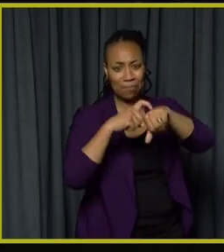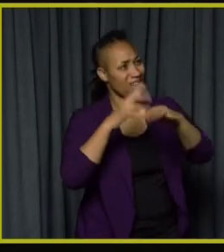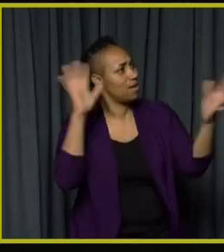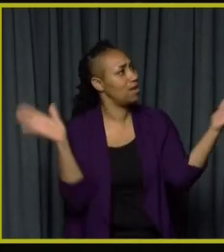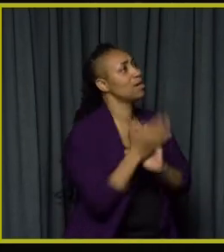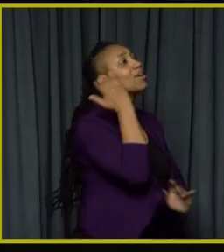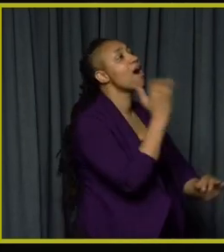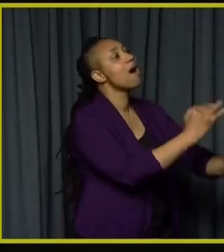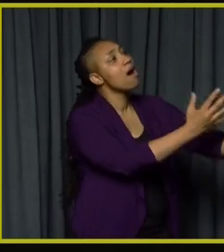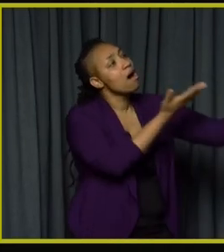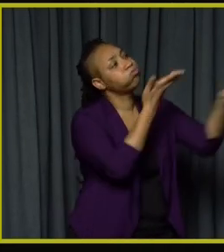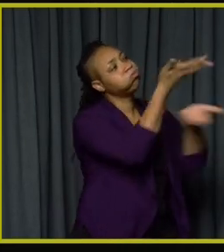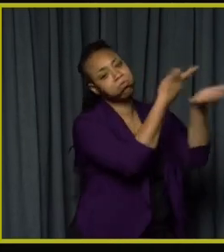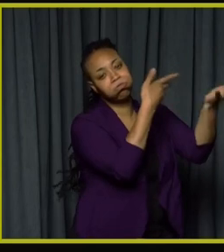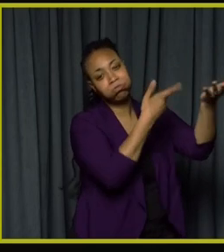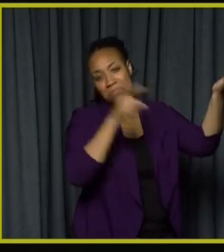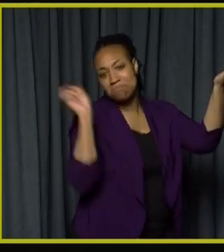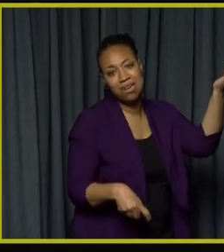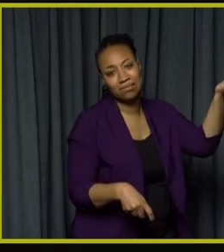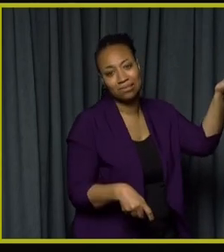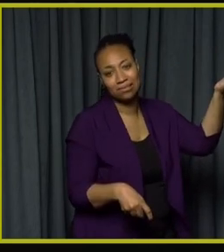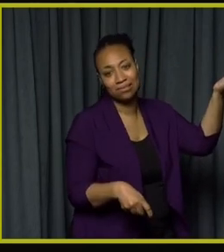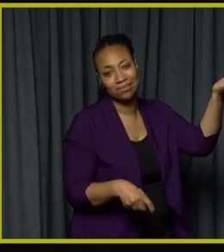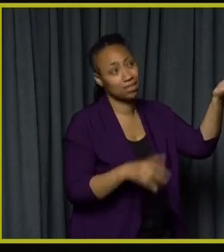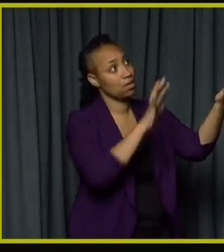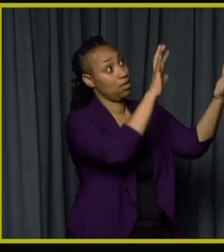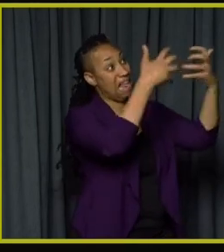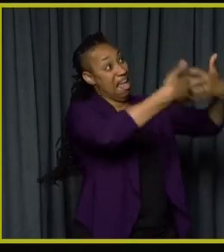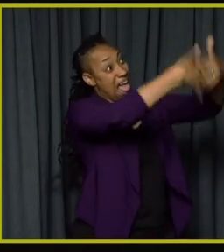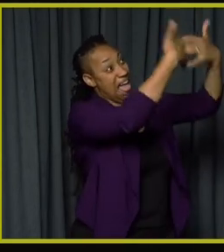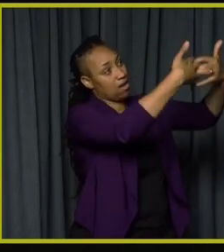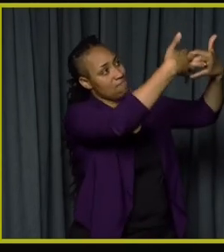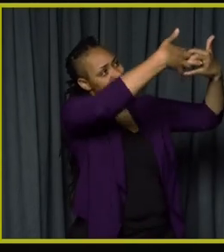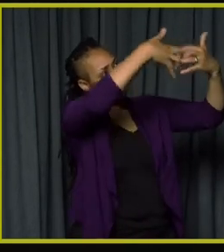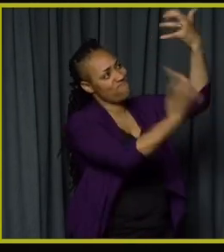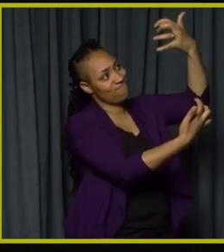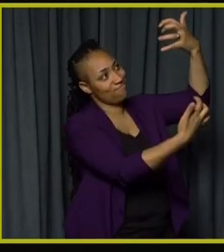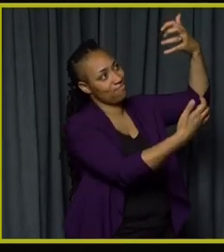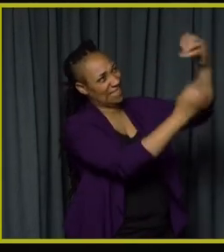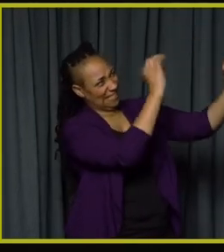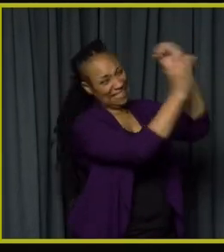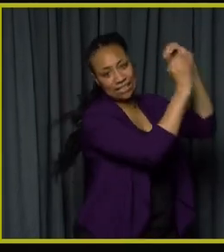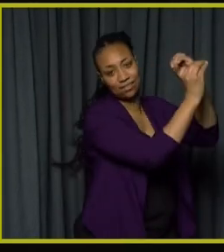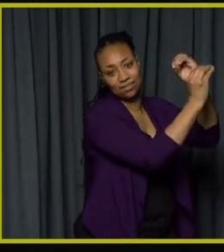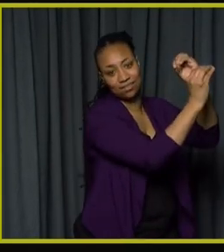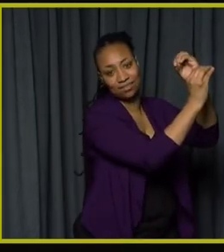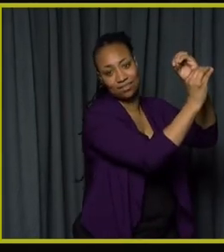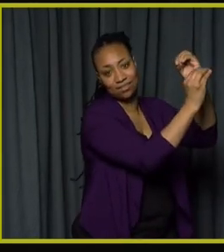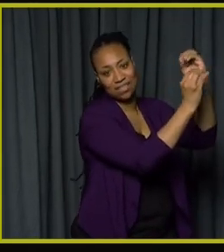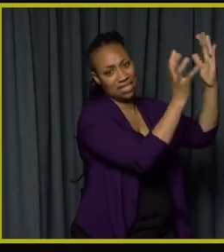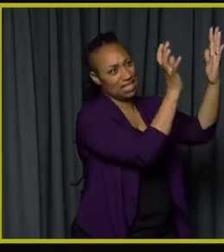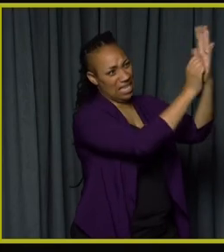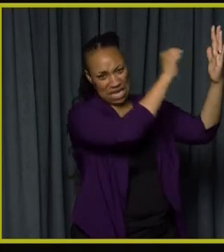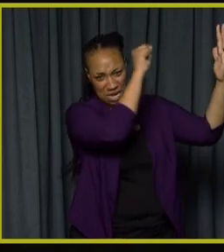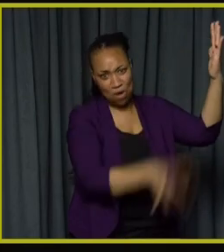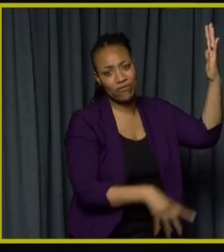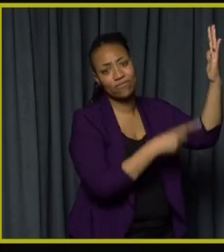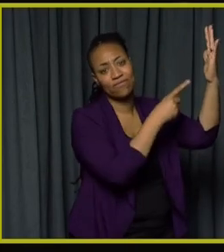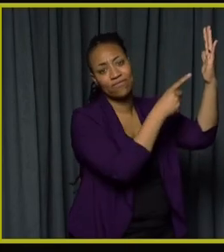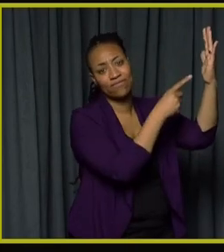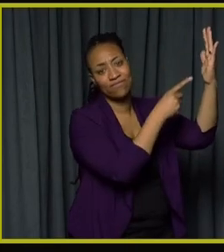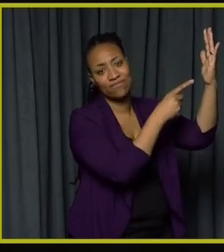to institute a new government. It's right there in the text. When a long train of